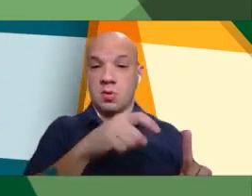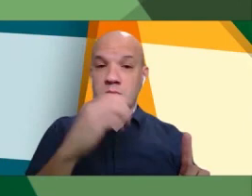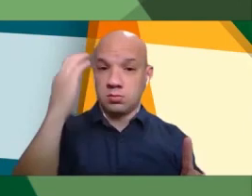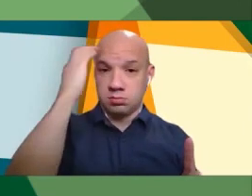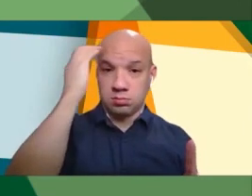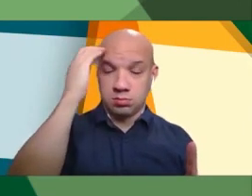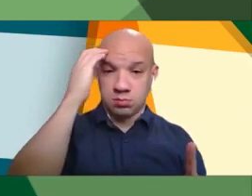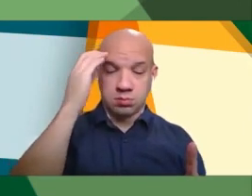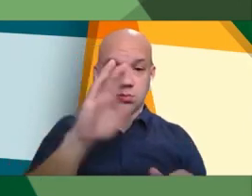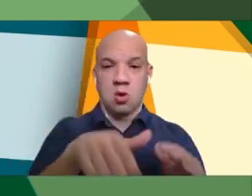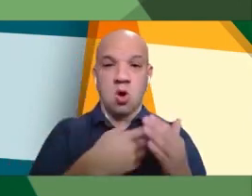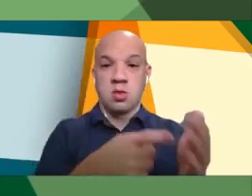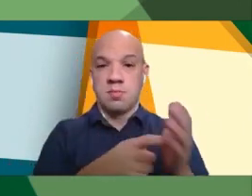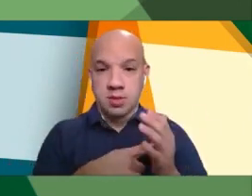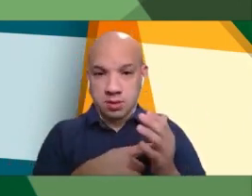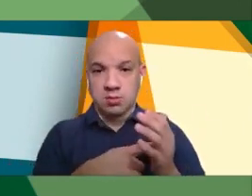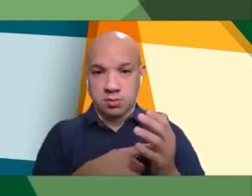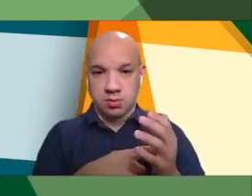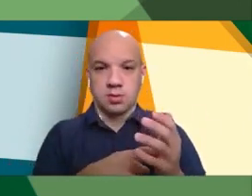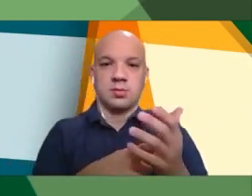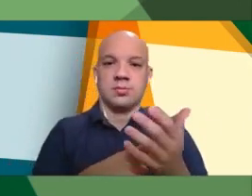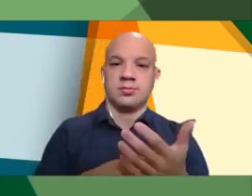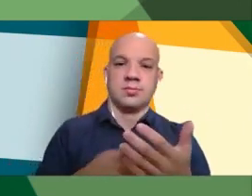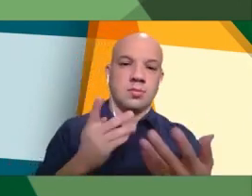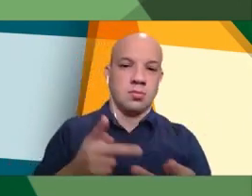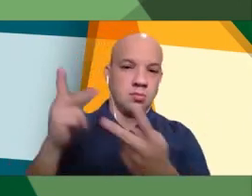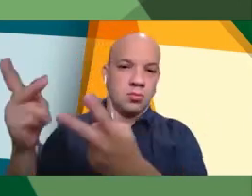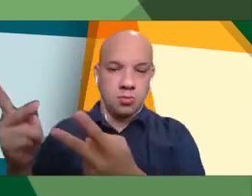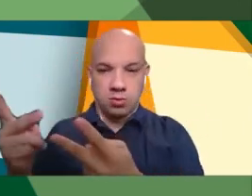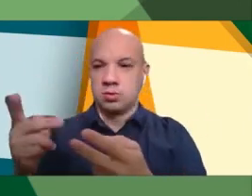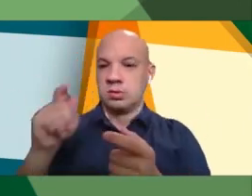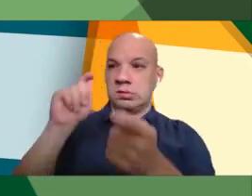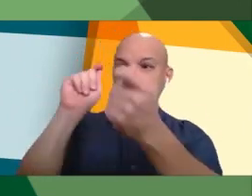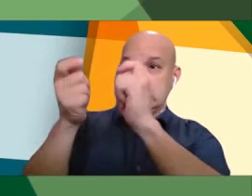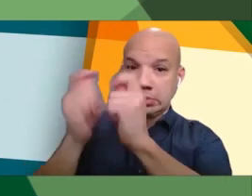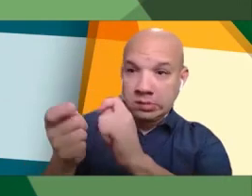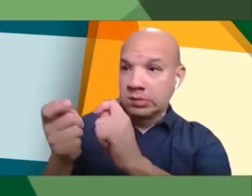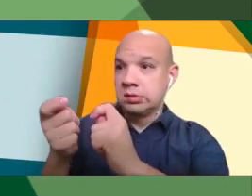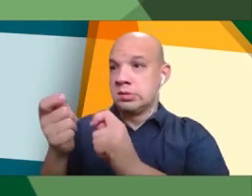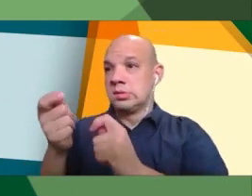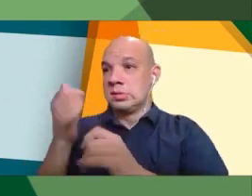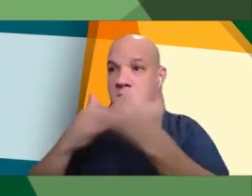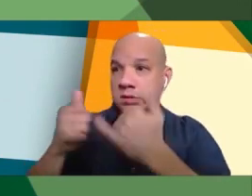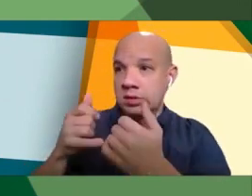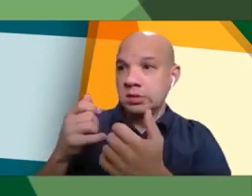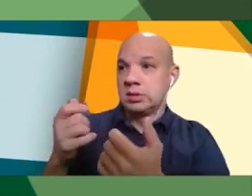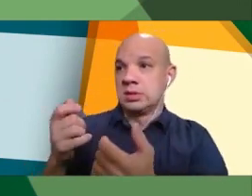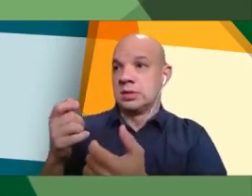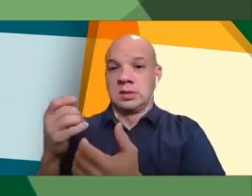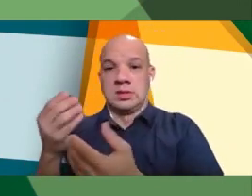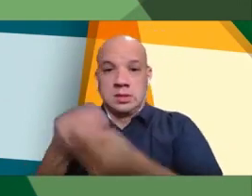electronic proposals will not be allowed once the submission is completed. So